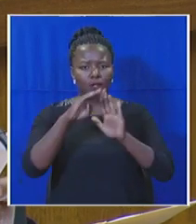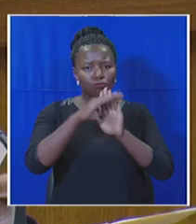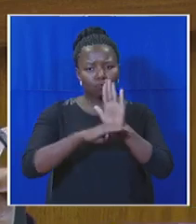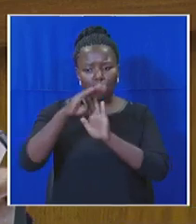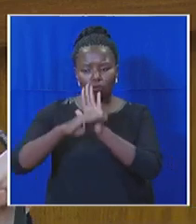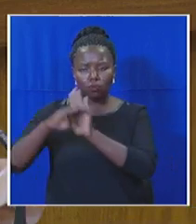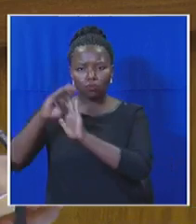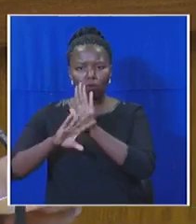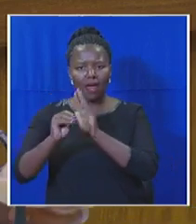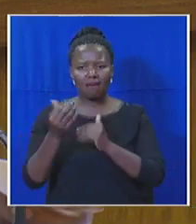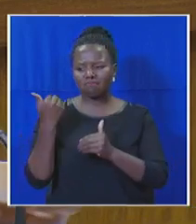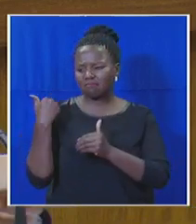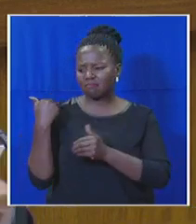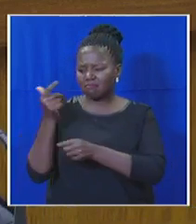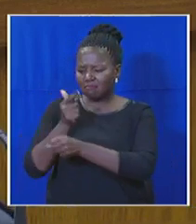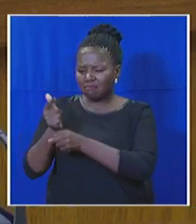at a media briefing